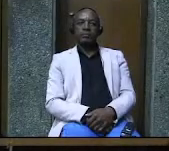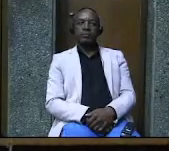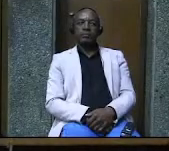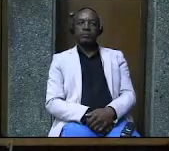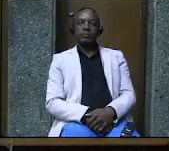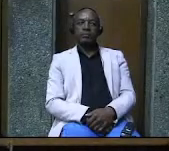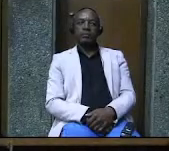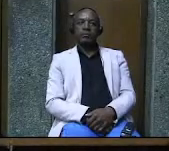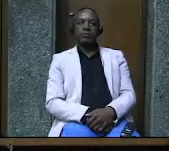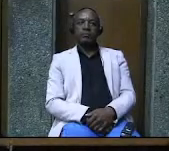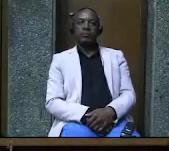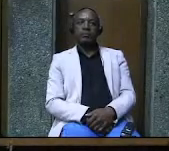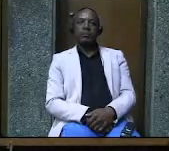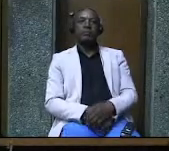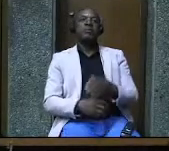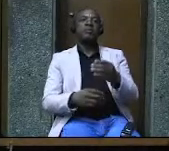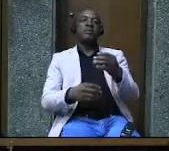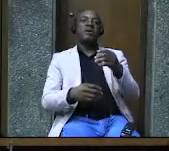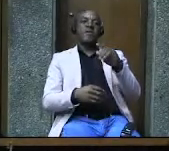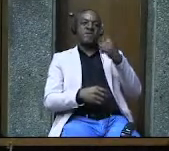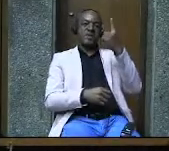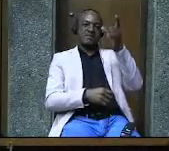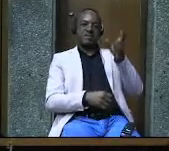Right, in Pelen. Number